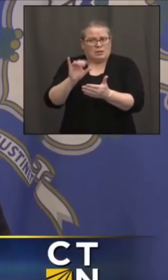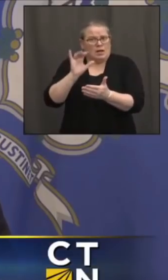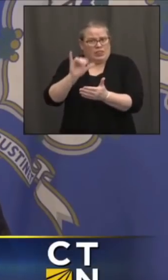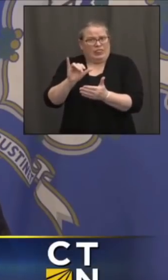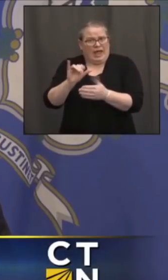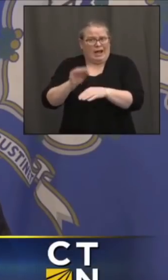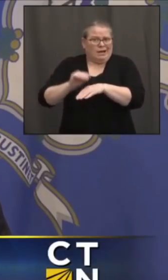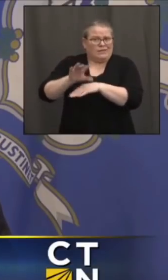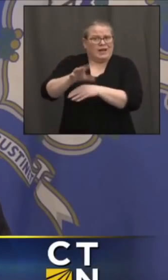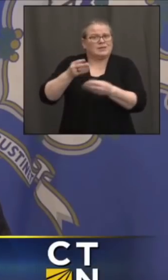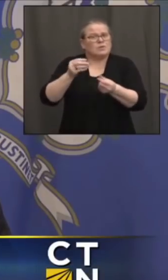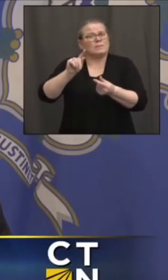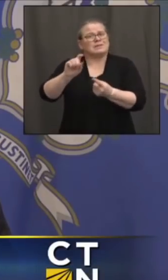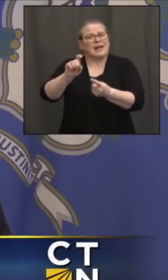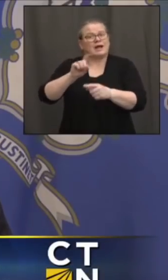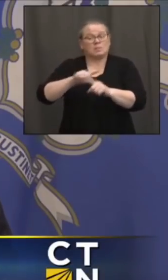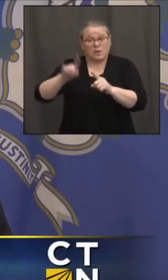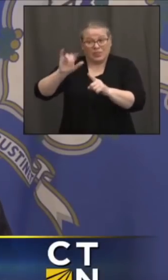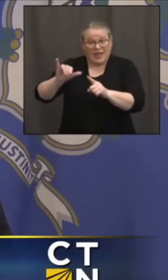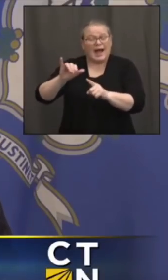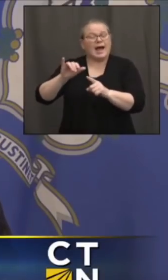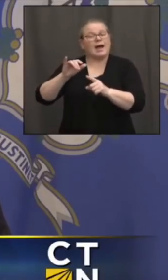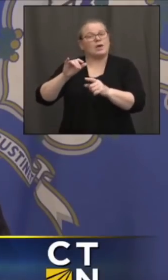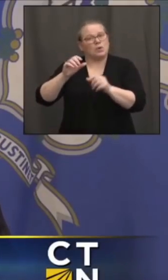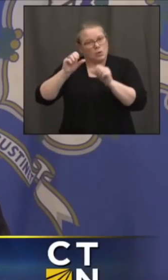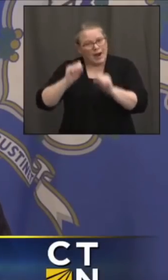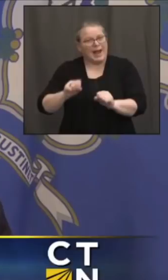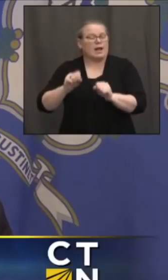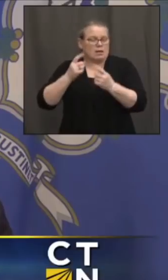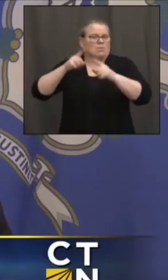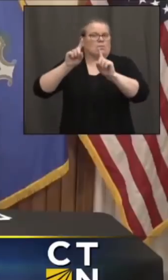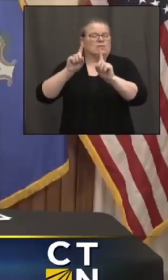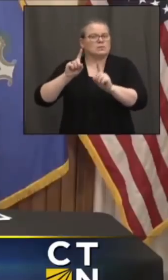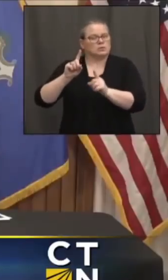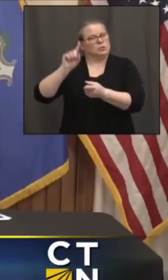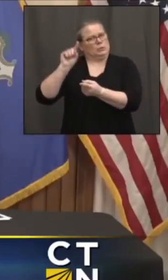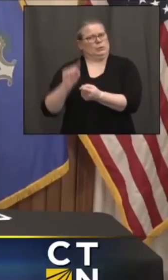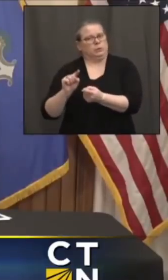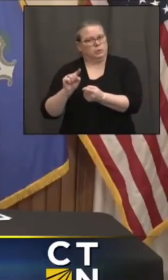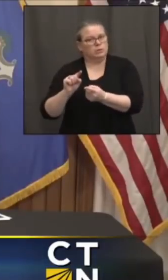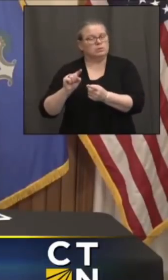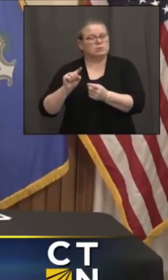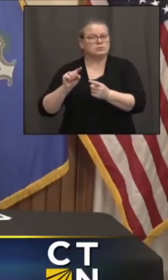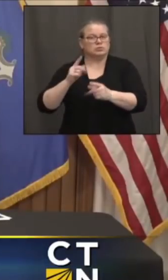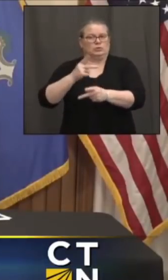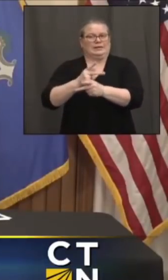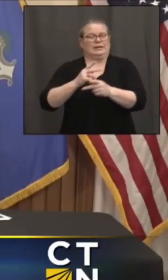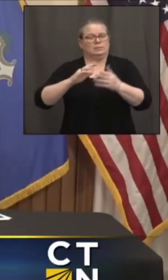down and keep our cities whole. I'm pretty proud of the budget we've put together.